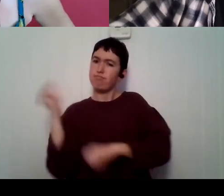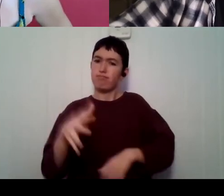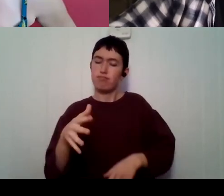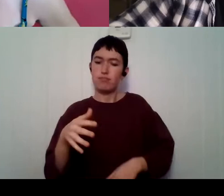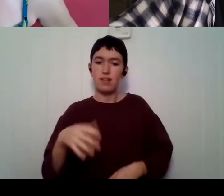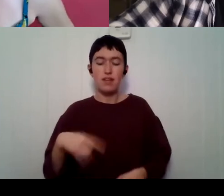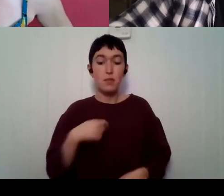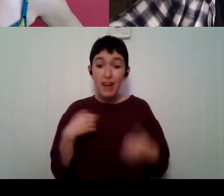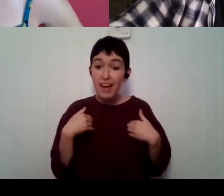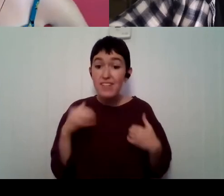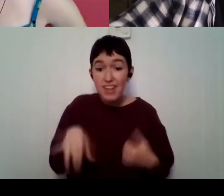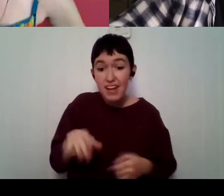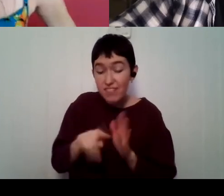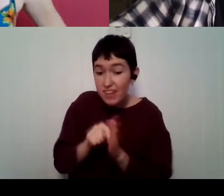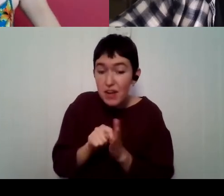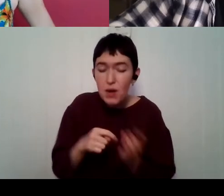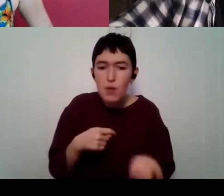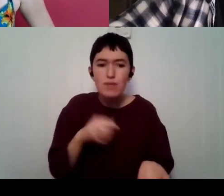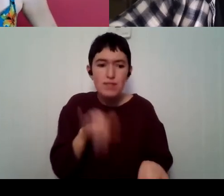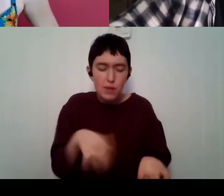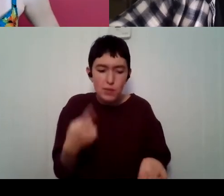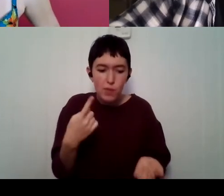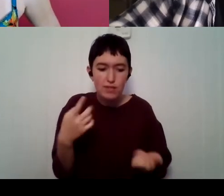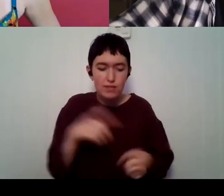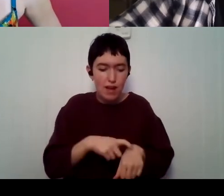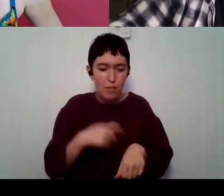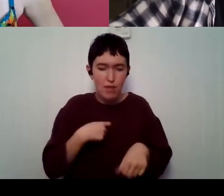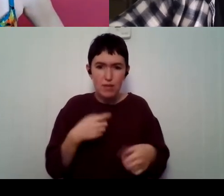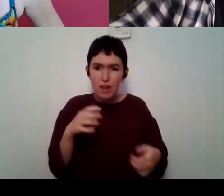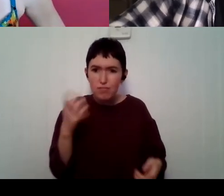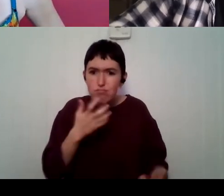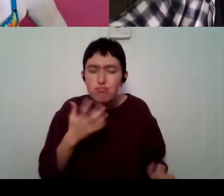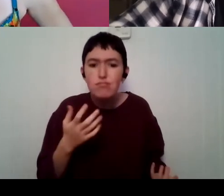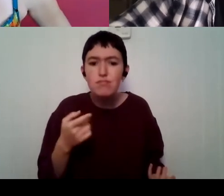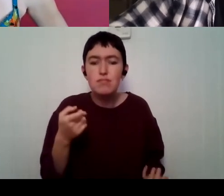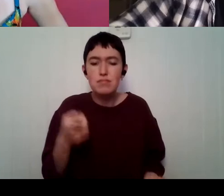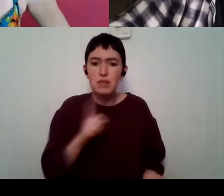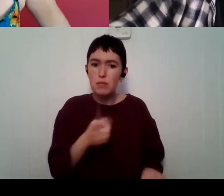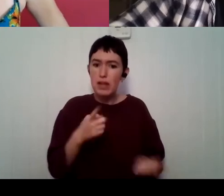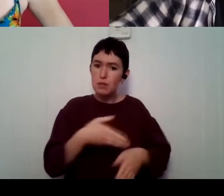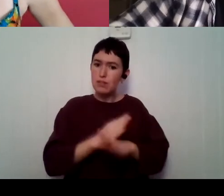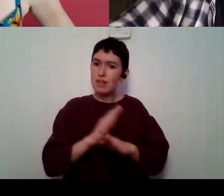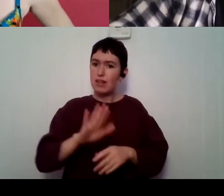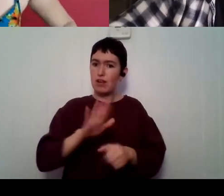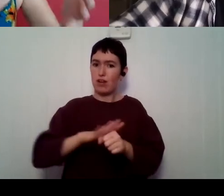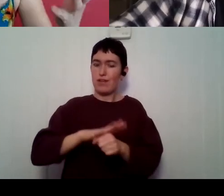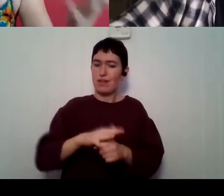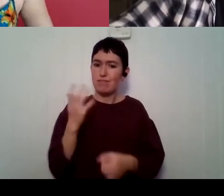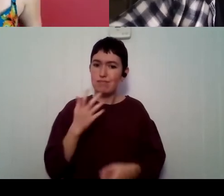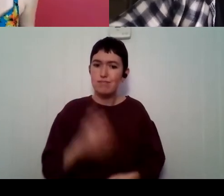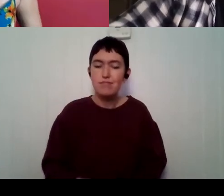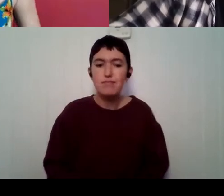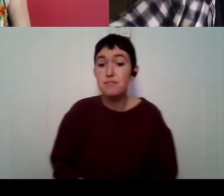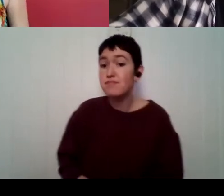know, because it was one of those things like, wow, is this really happening? Like they're going for it. Yeah. So that's wild. That's a great question.